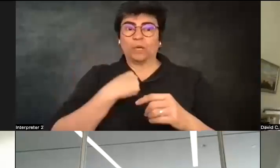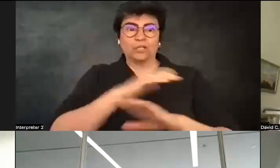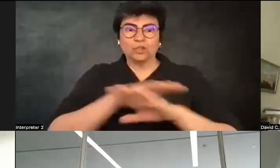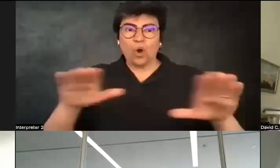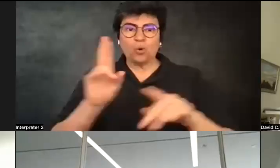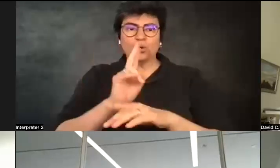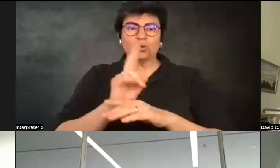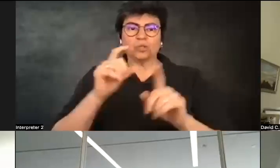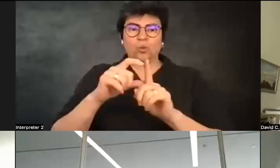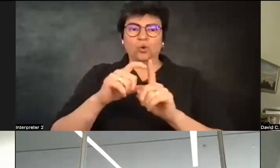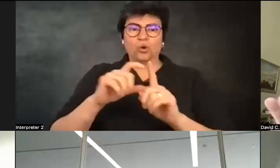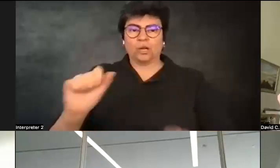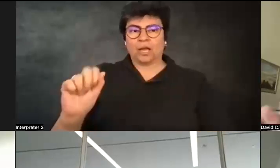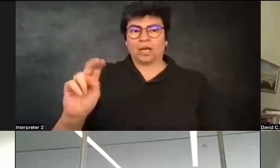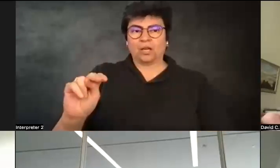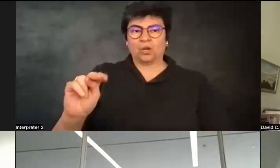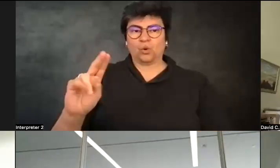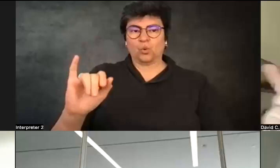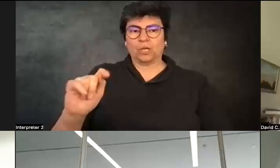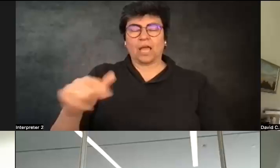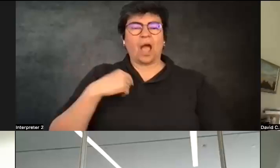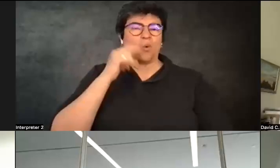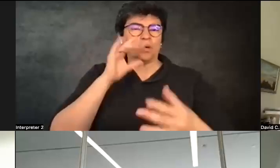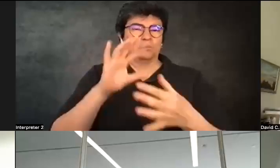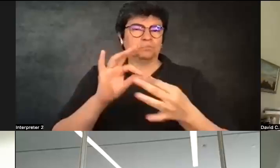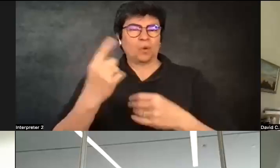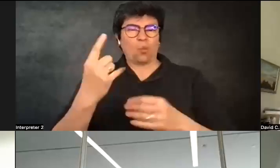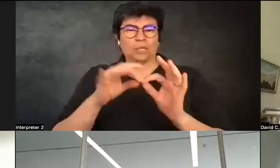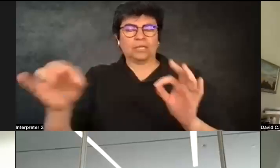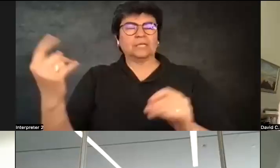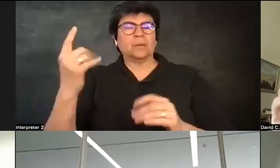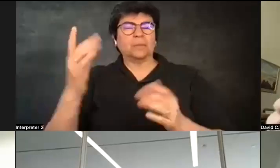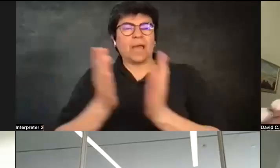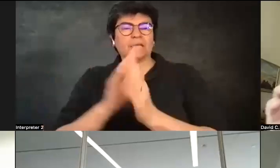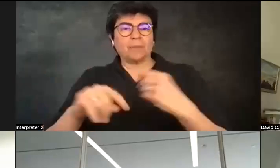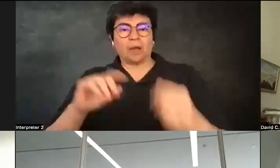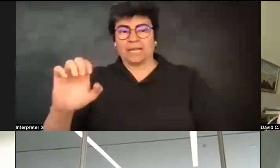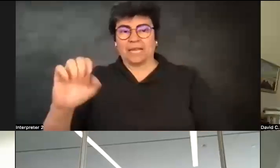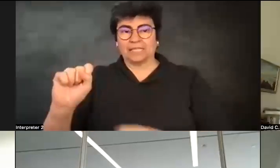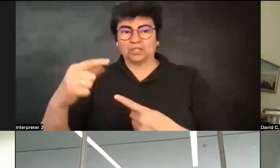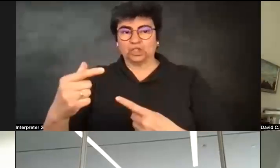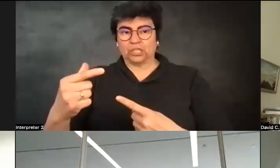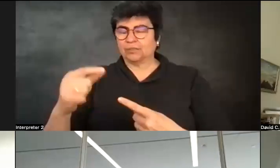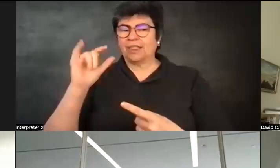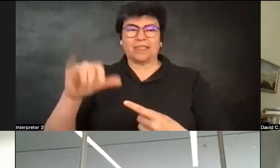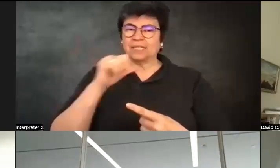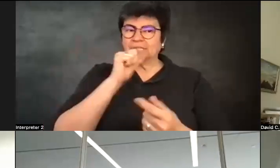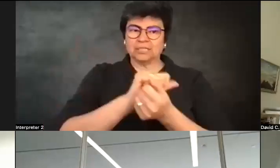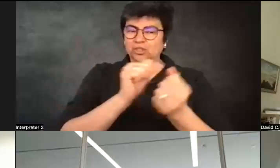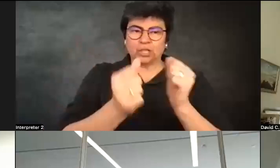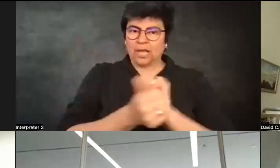to touch on one other thing just in one sentence. Somebody asked about ESG. ESG doesn't change